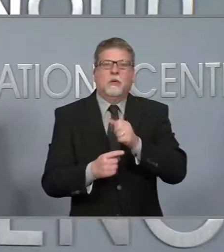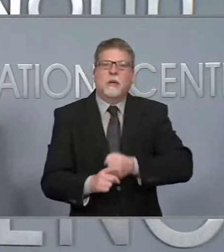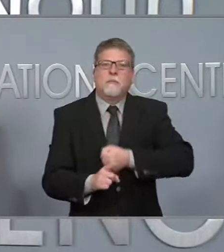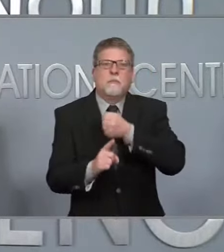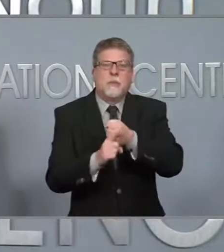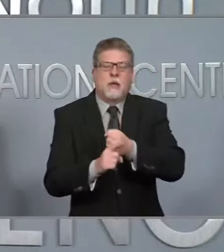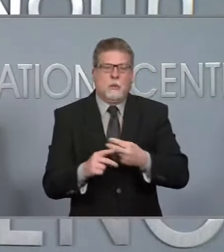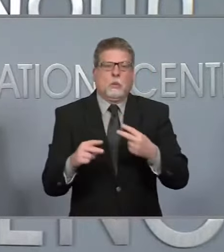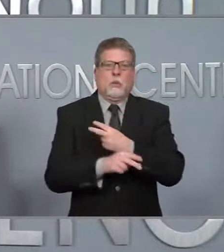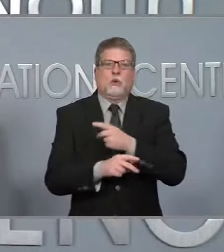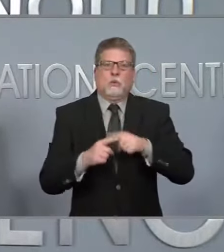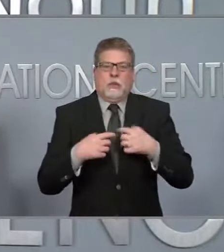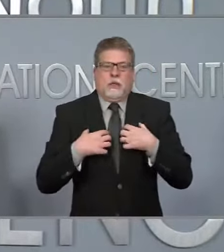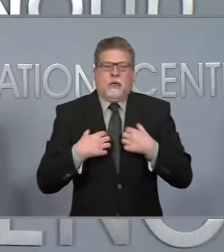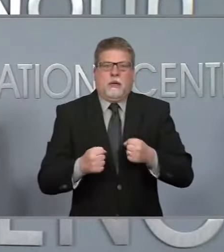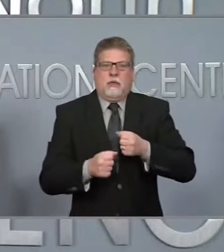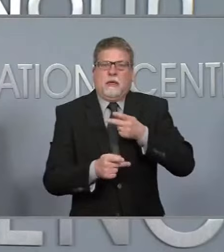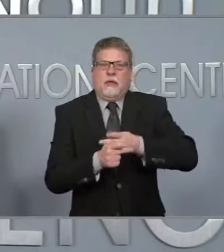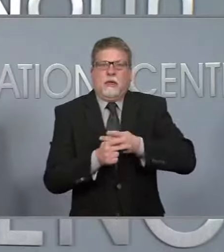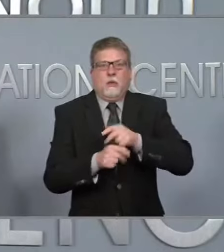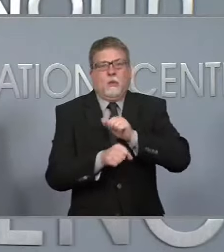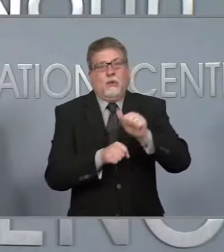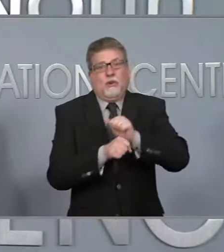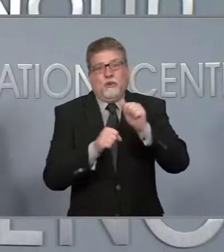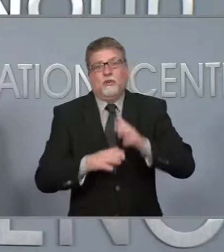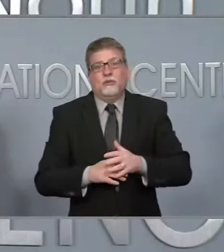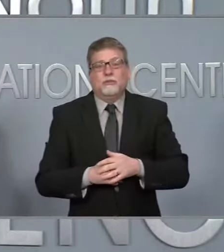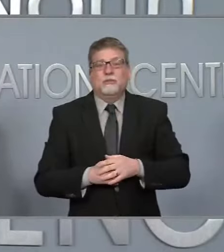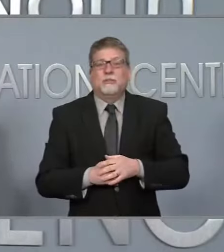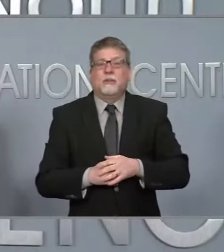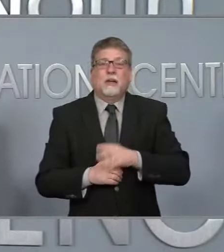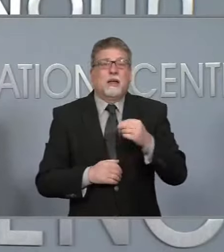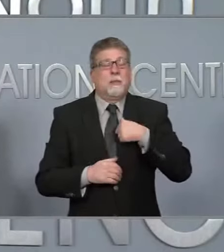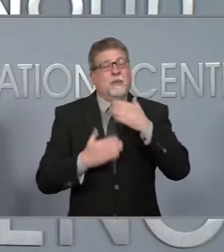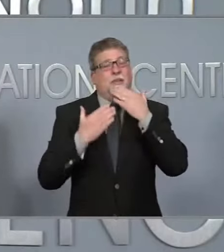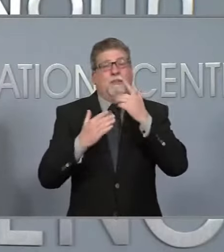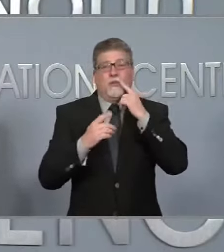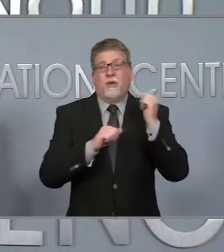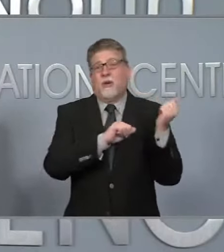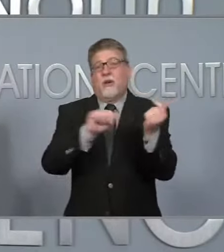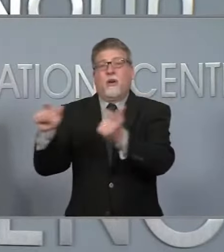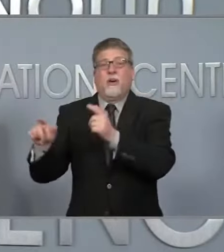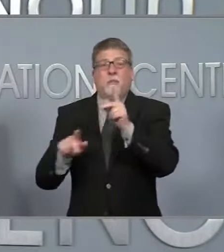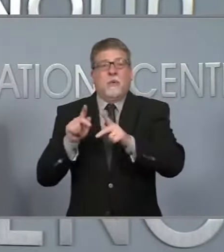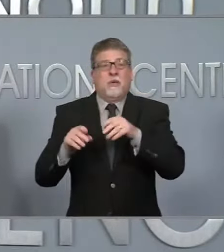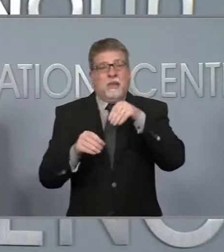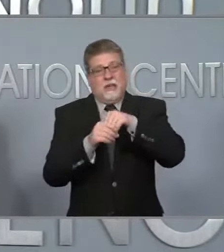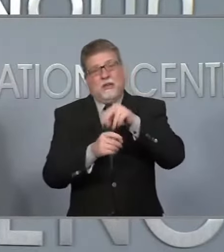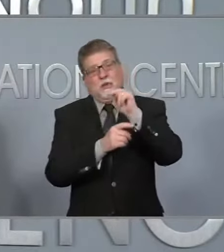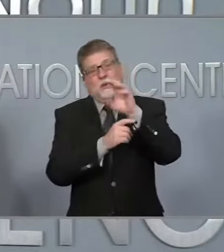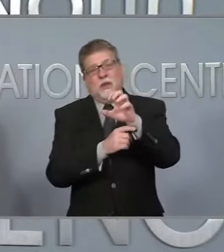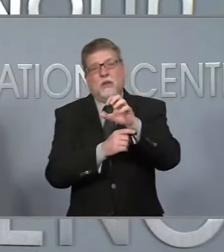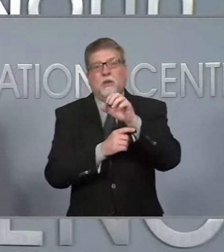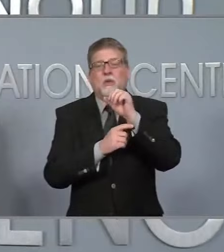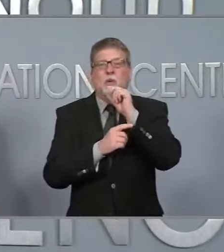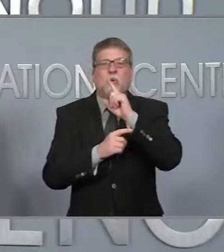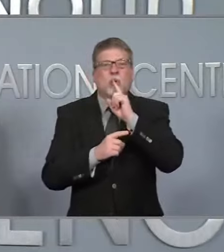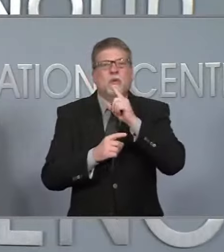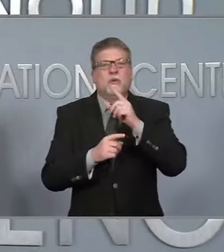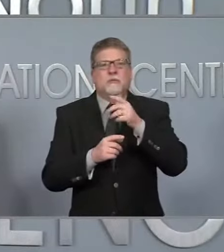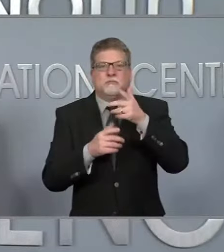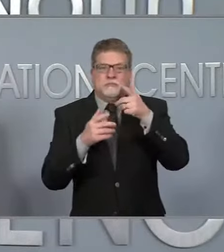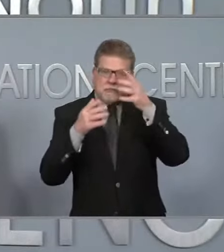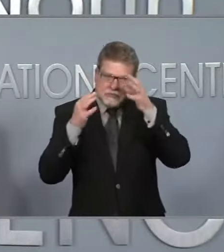the beginning. And I'm so grateful to them. And I'm grateful to everybody in the state that has stepped up and taken a vaccine as a strategy to